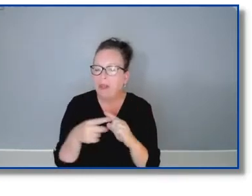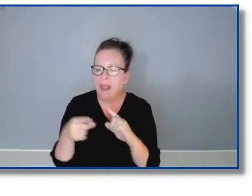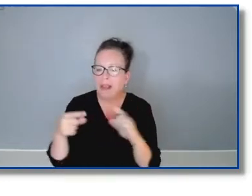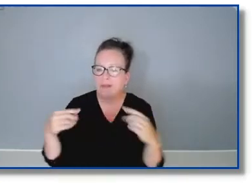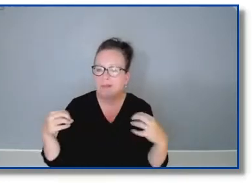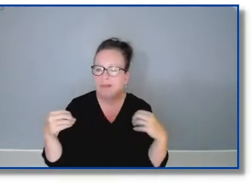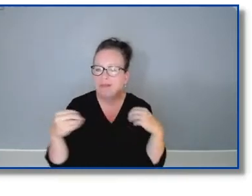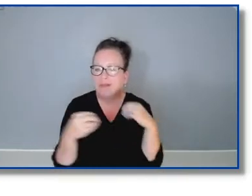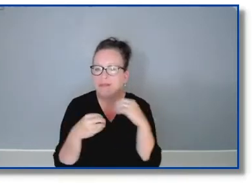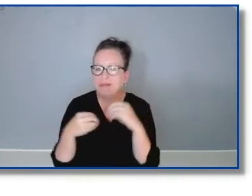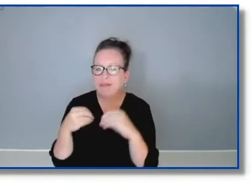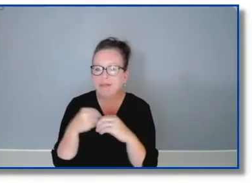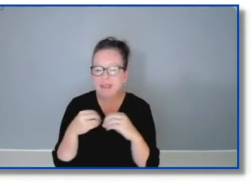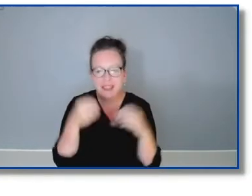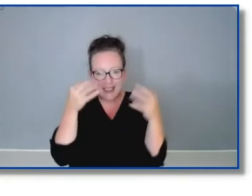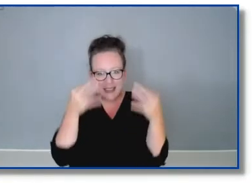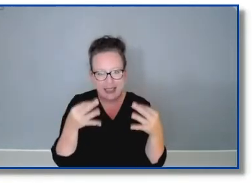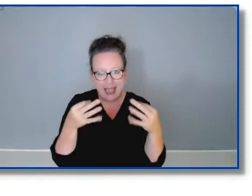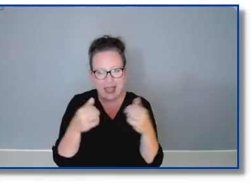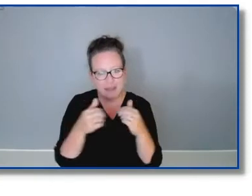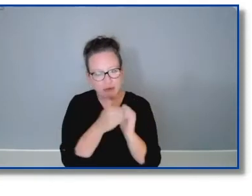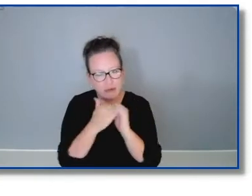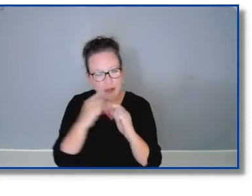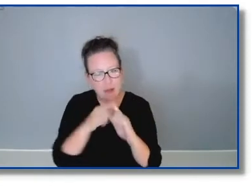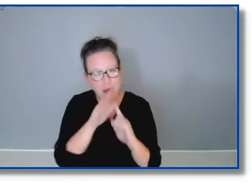make decisions about these societies.